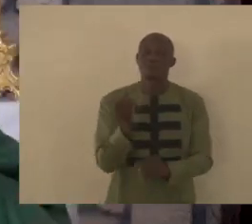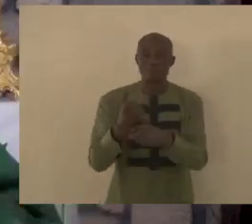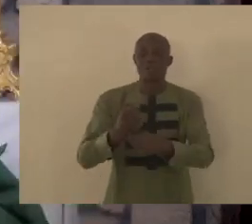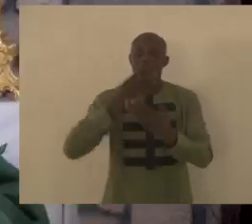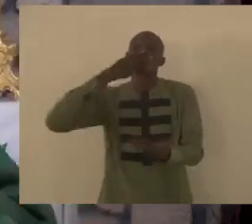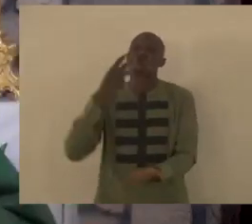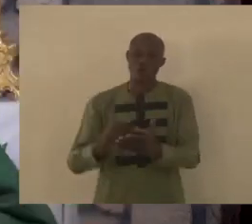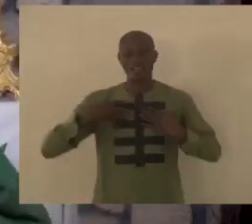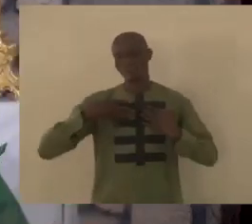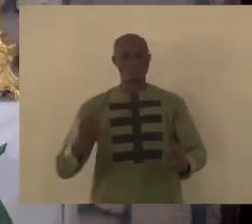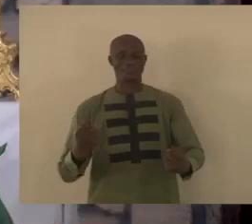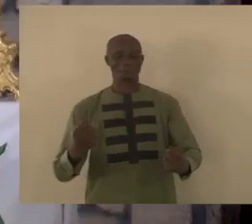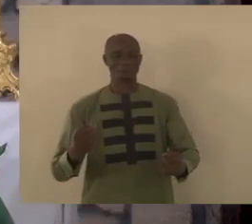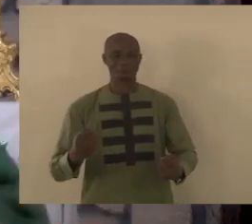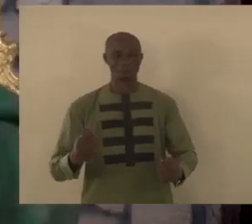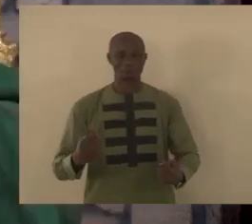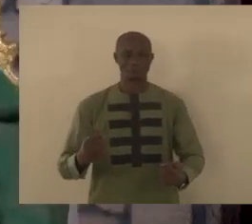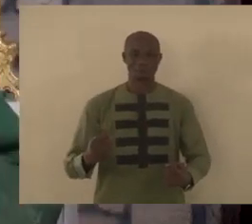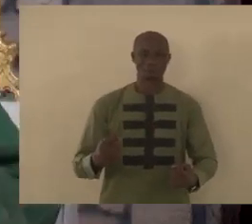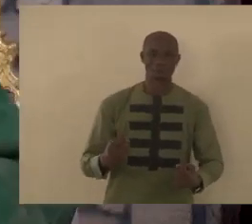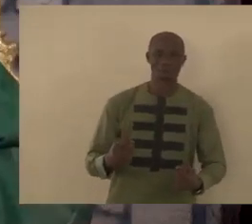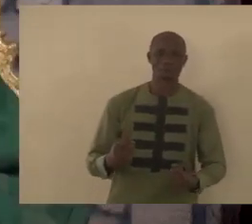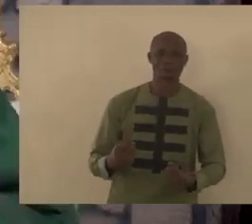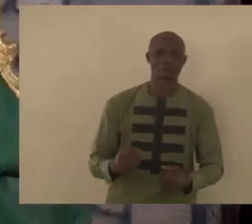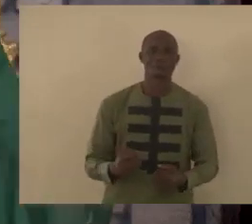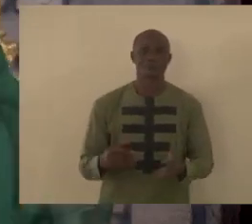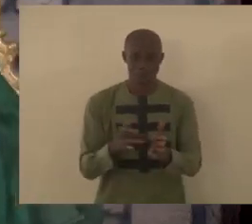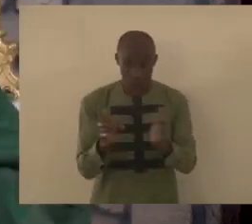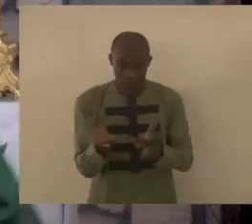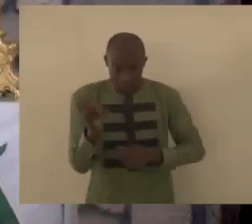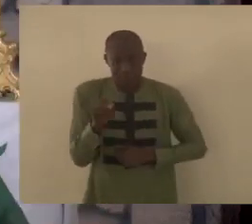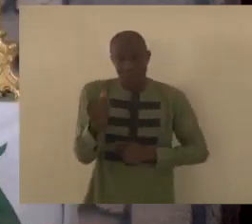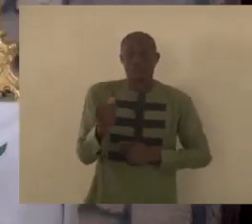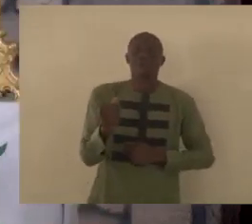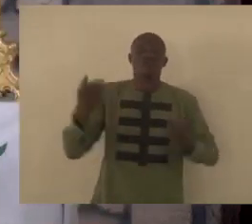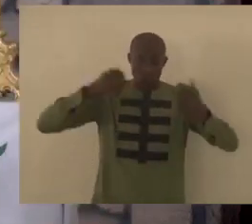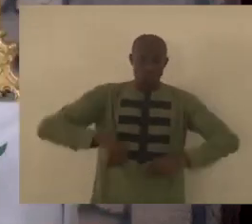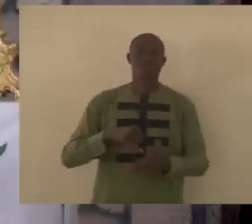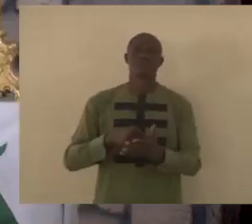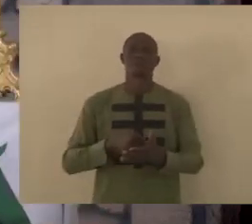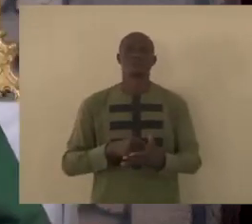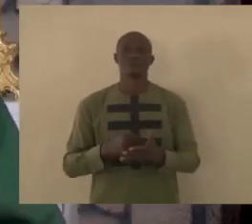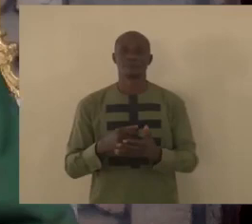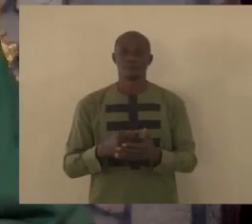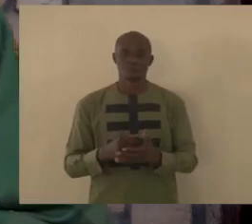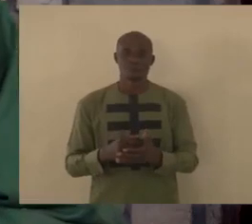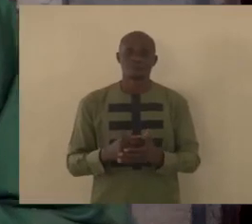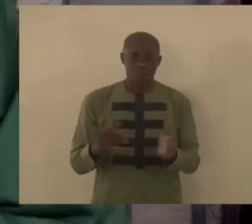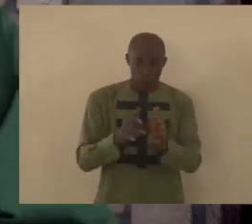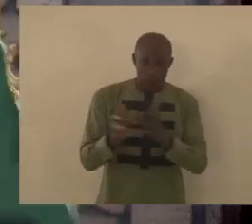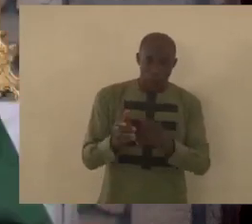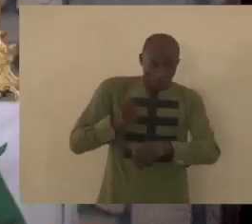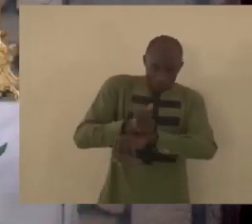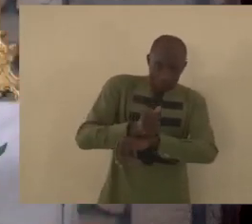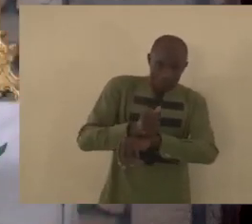will be made well. Now, if Jesus himself wore fringes, what is his problem with the scribes and the Pharisees?